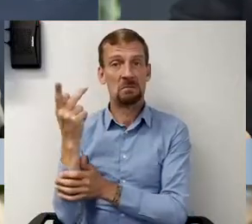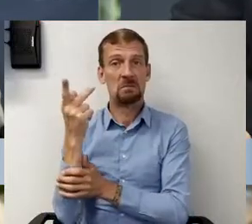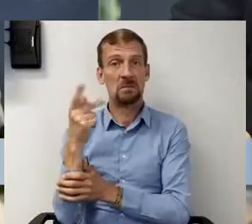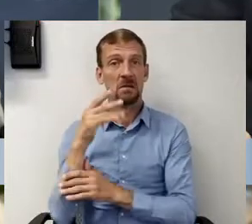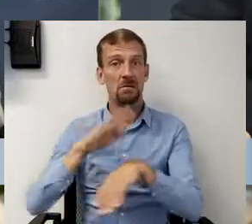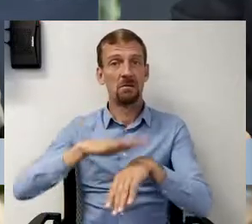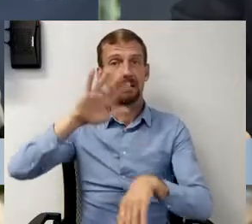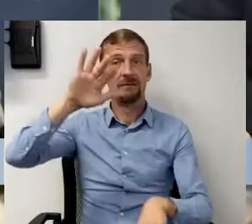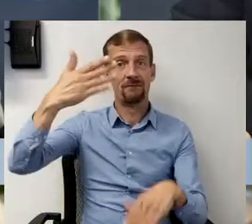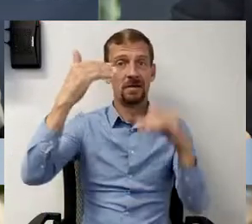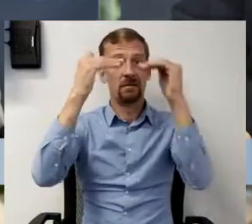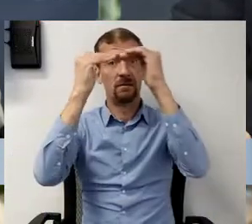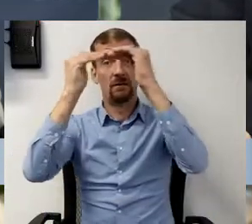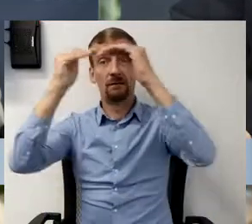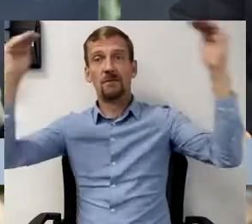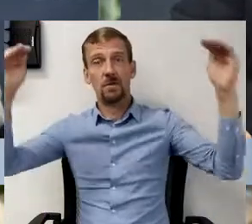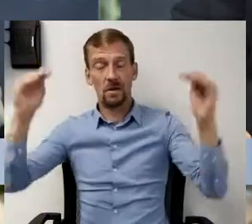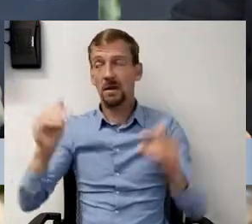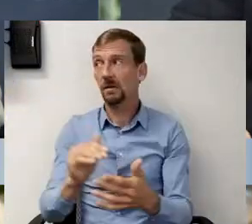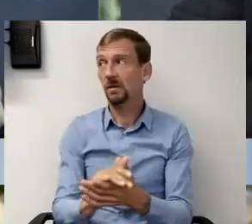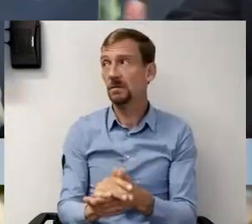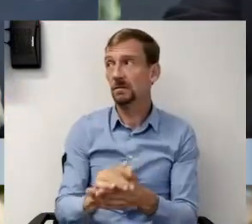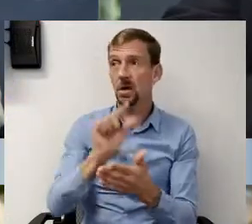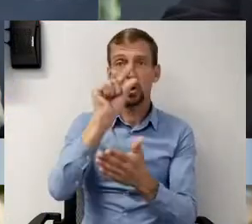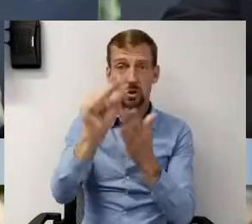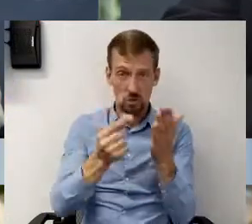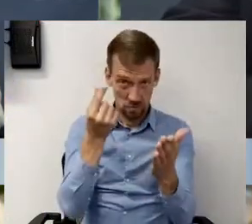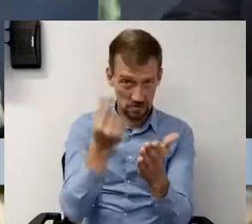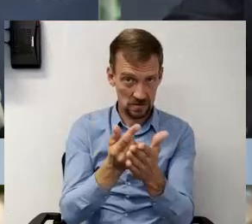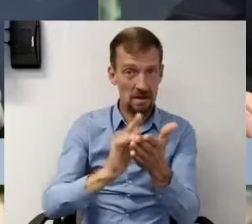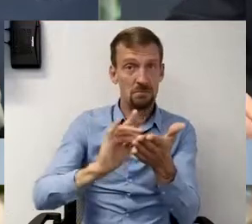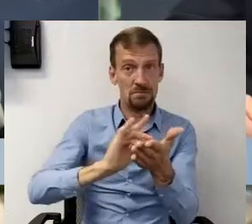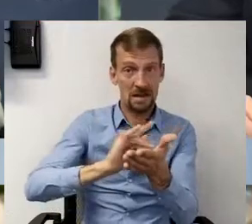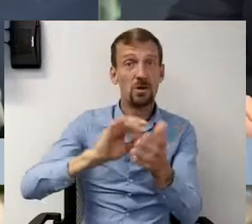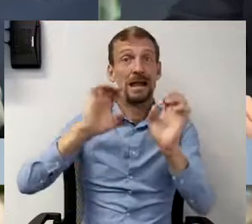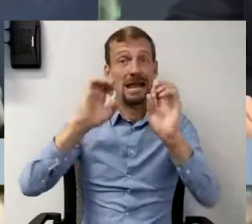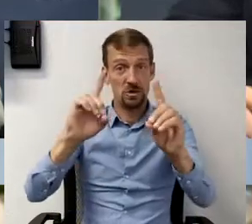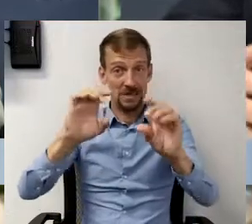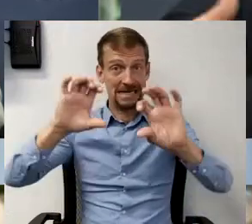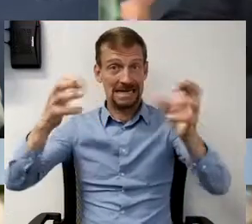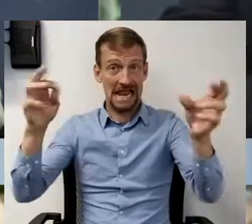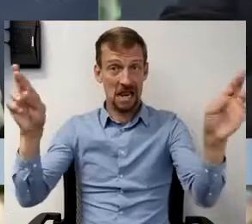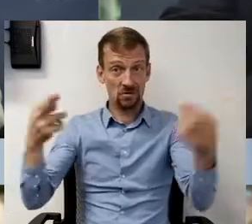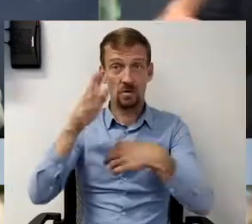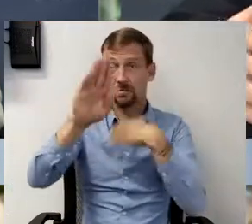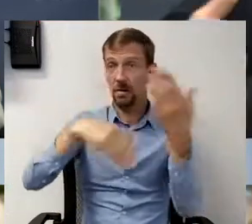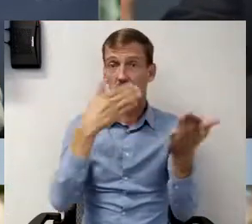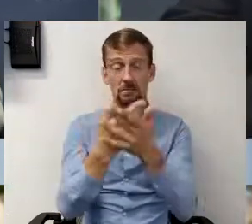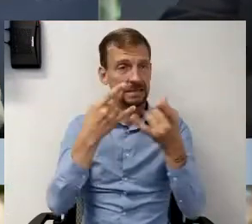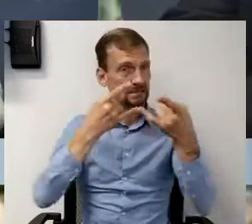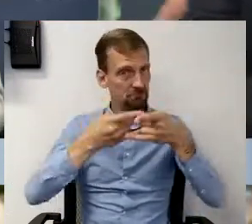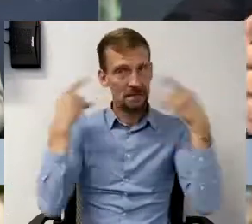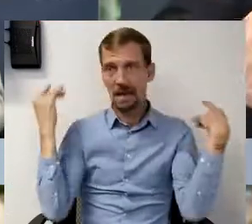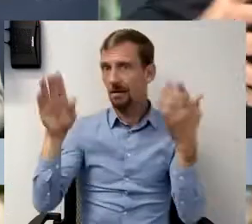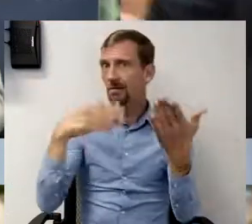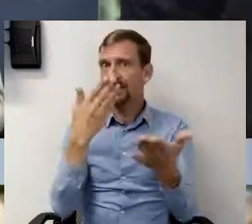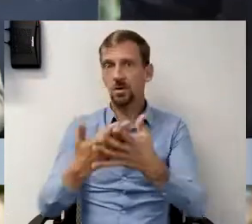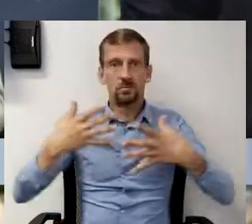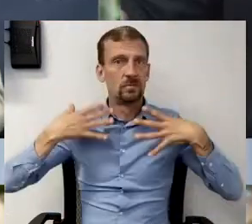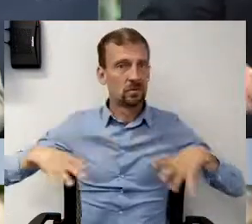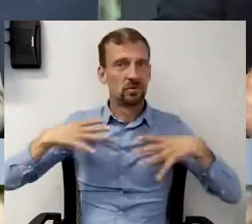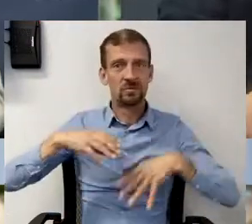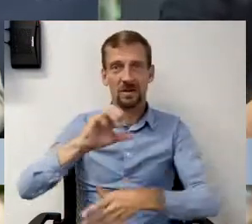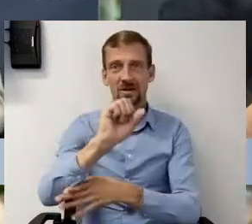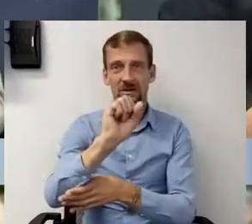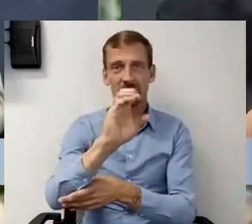floor of our SSB building, the Graduate Medical Education Classroom. They were all masked, they were all in scrubs, they were